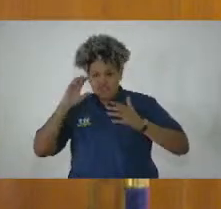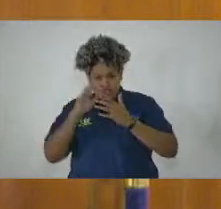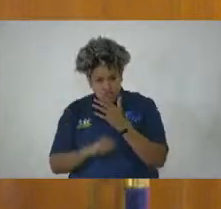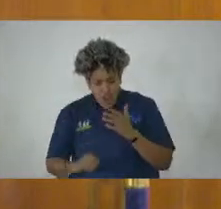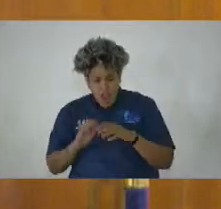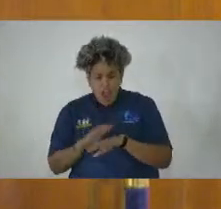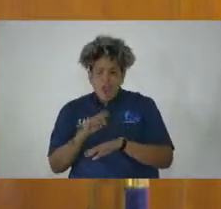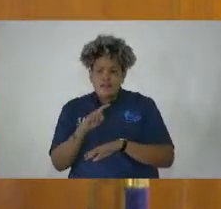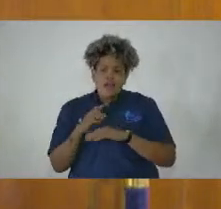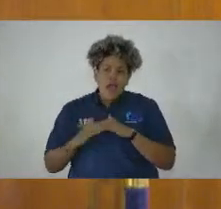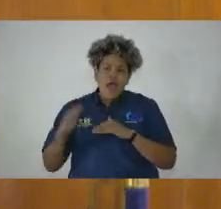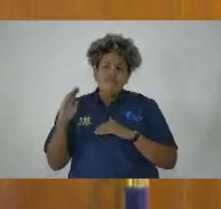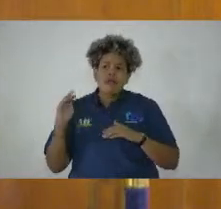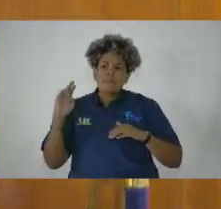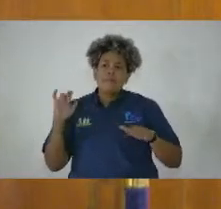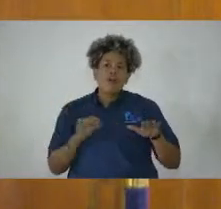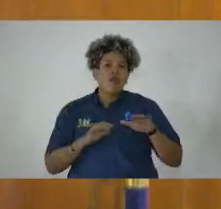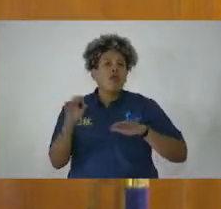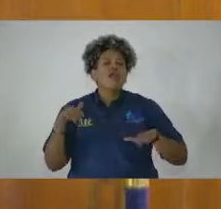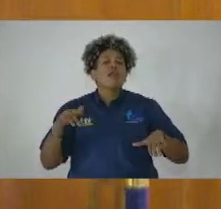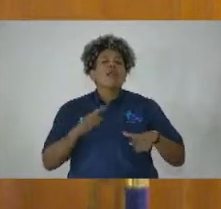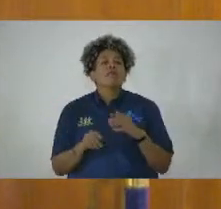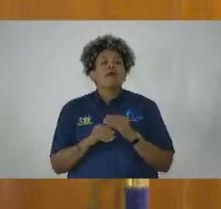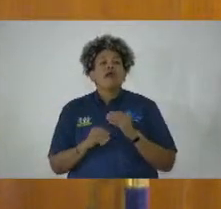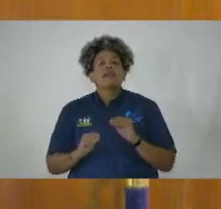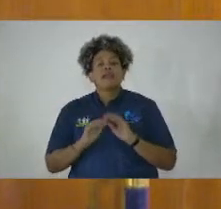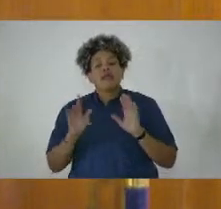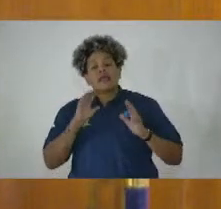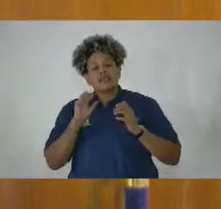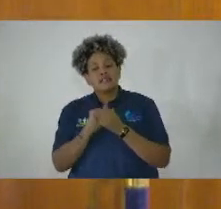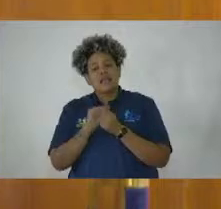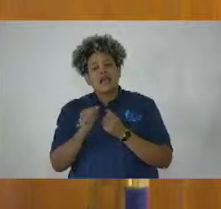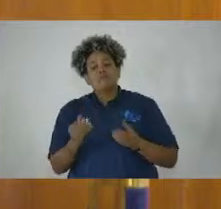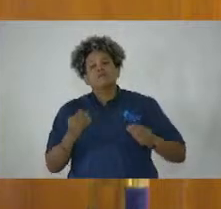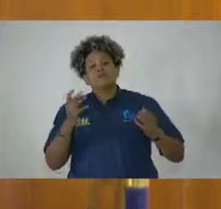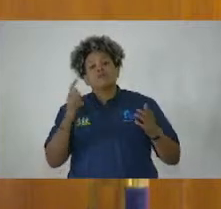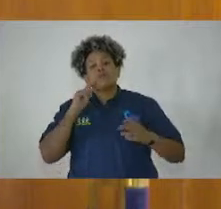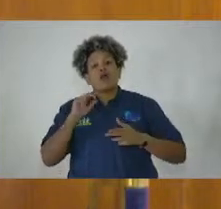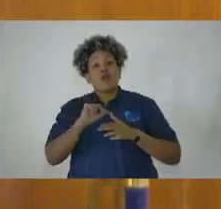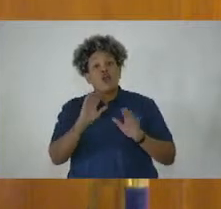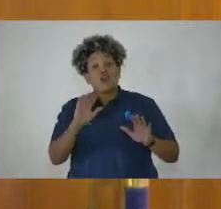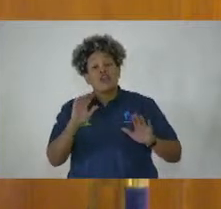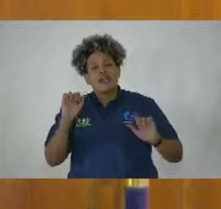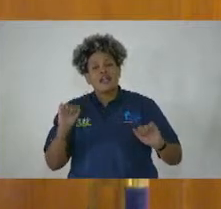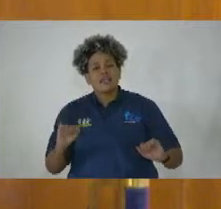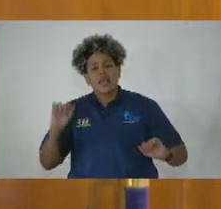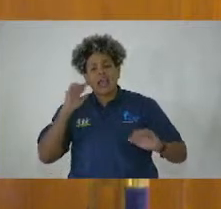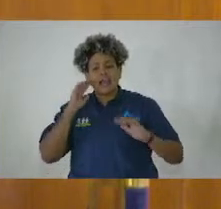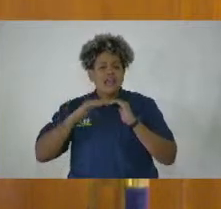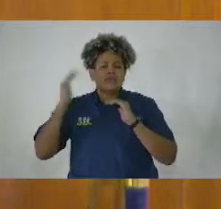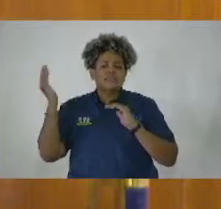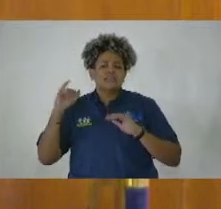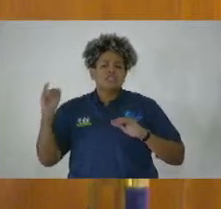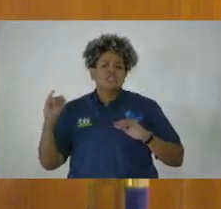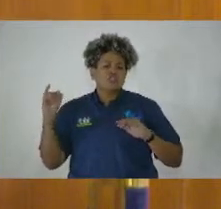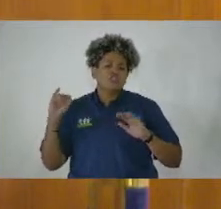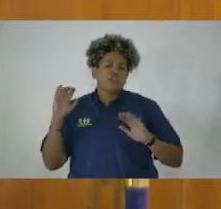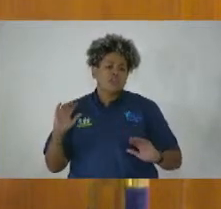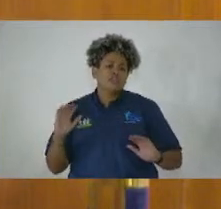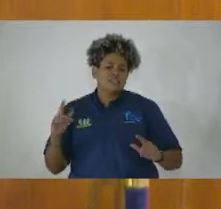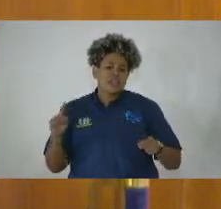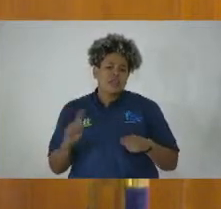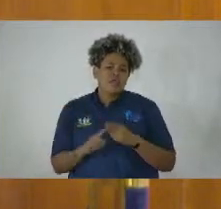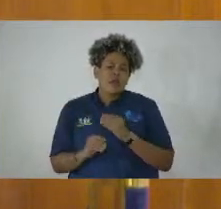on it after Beryl, but it is clear that damage inflicted by a hurricane can exceed insurance facilities